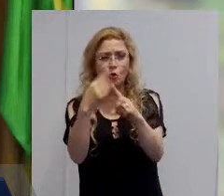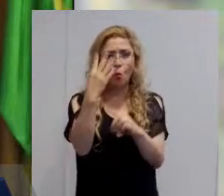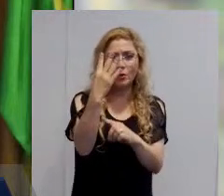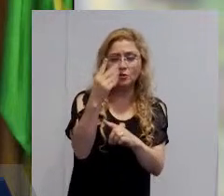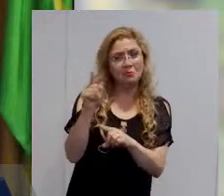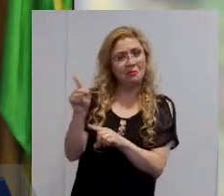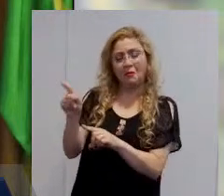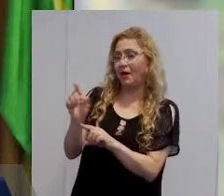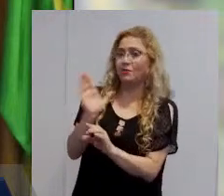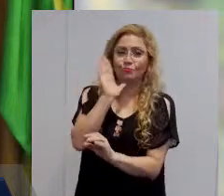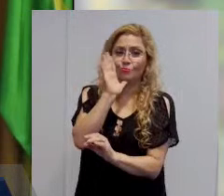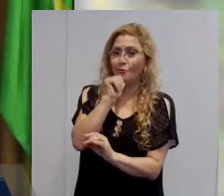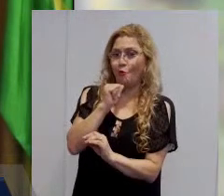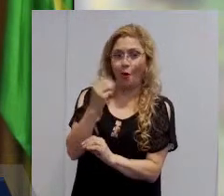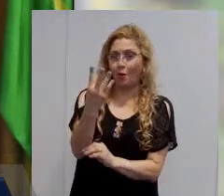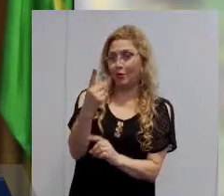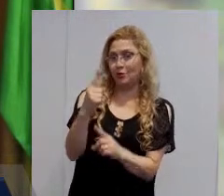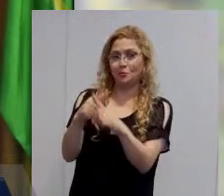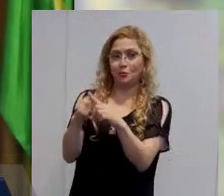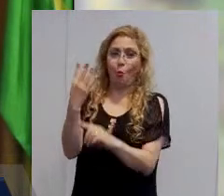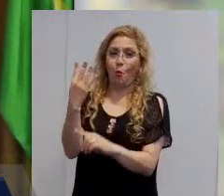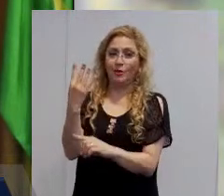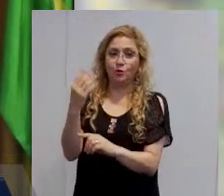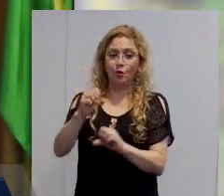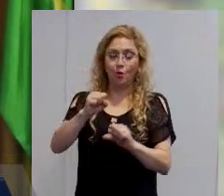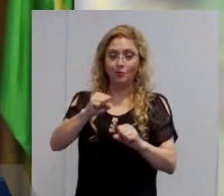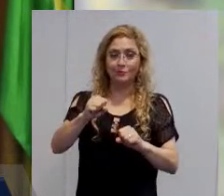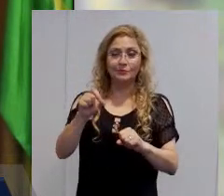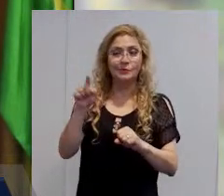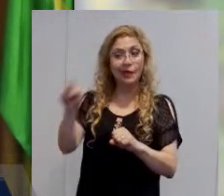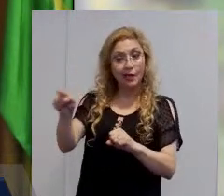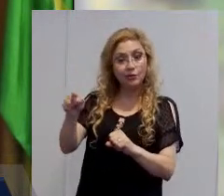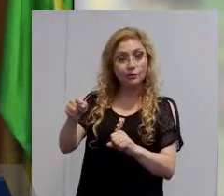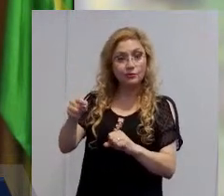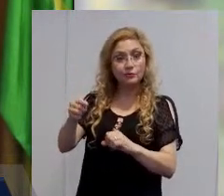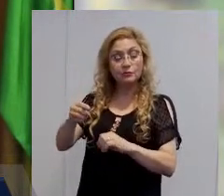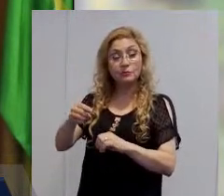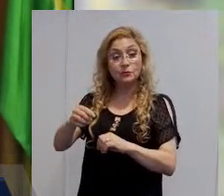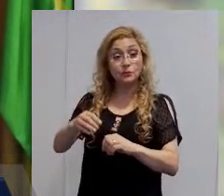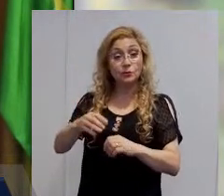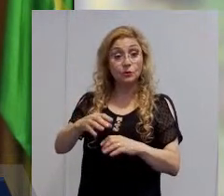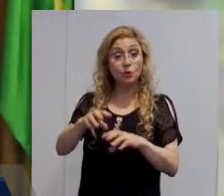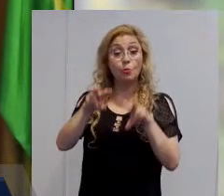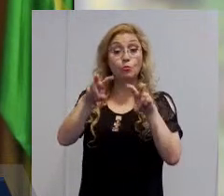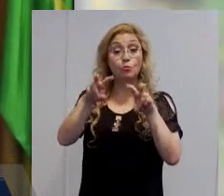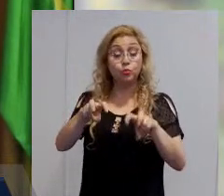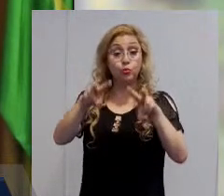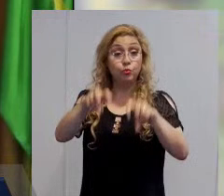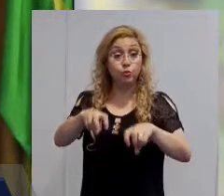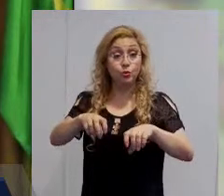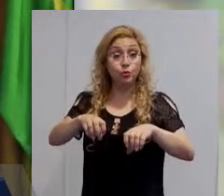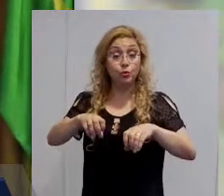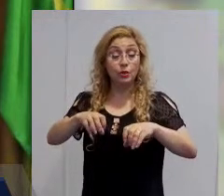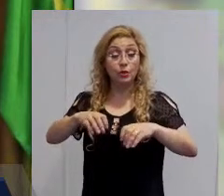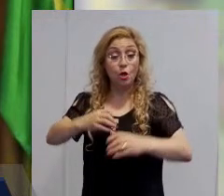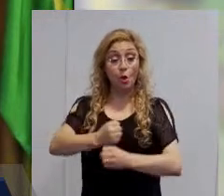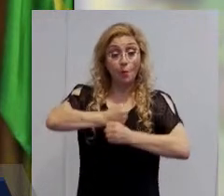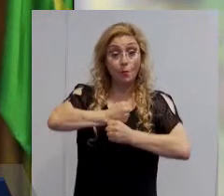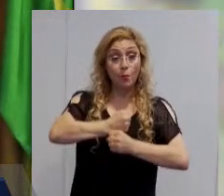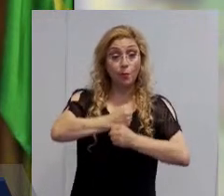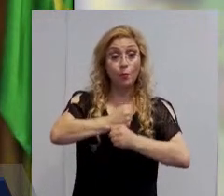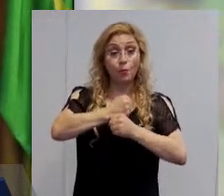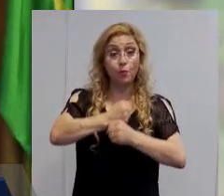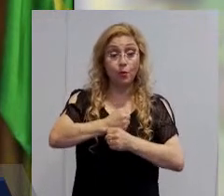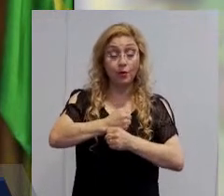Not only in 4x4s, SUVs, but they have no 4x4s. They often need to